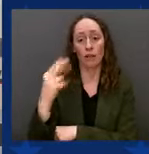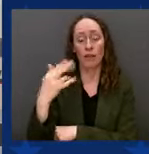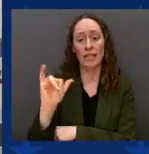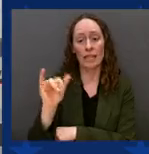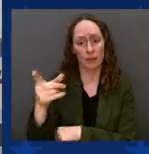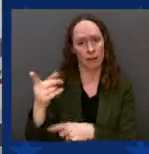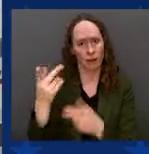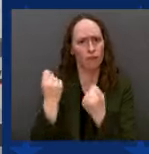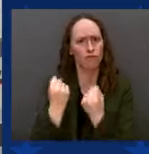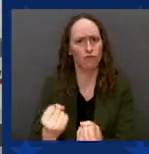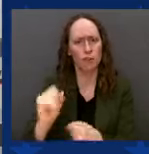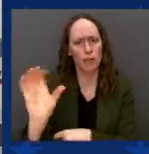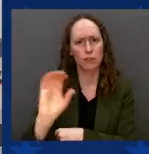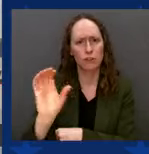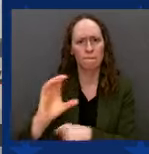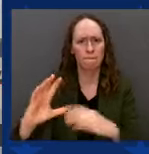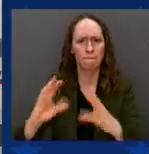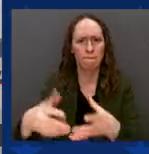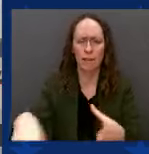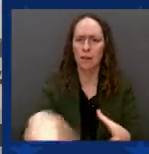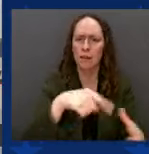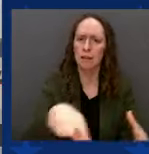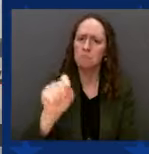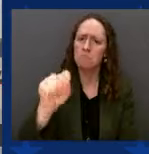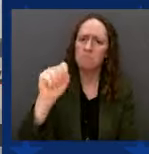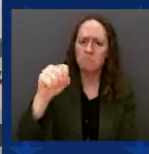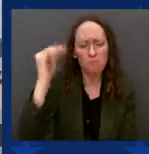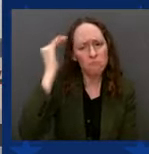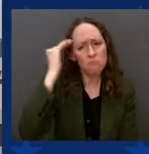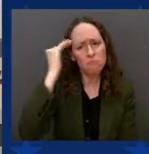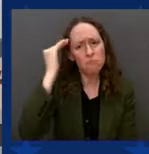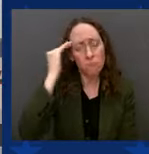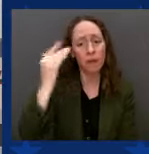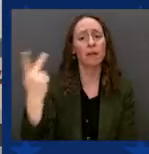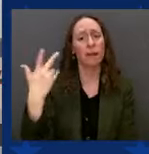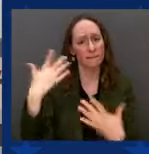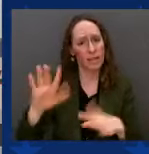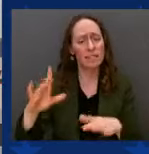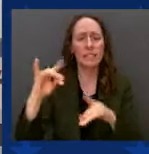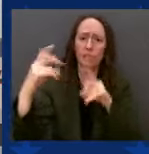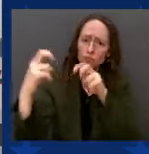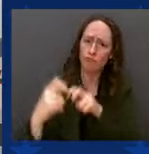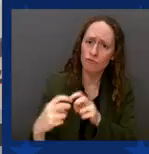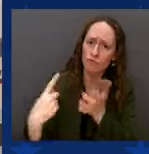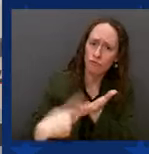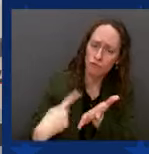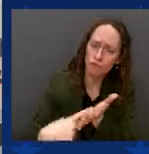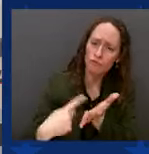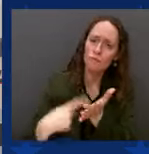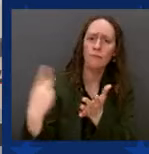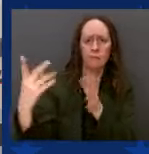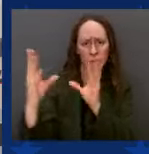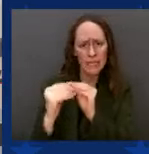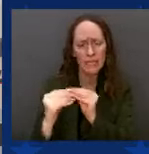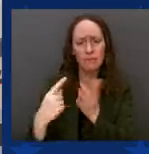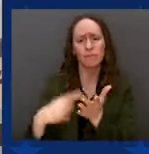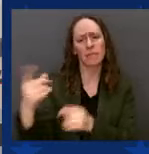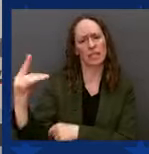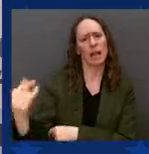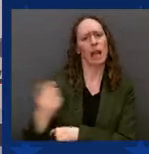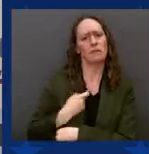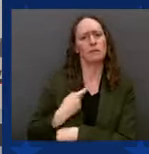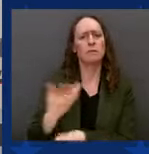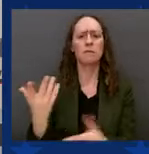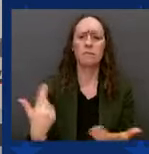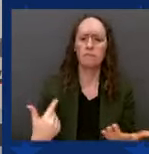early on, and he said, what are we going to do about budget? And I said, oh, let's make a deal. Let's meet. I said, I'm